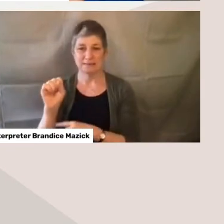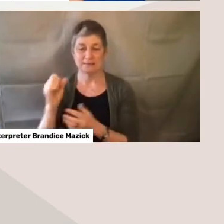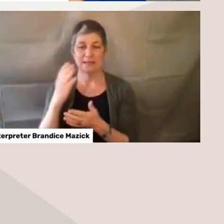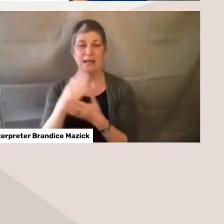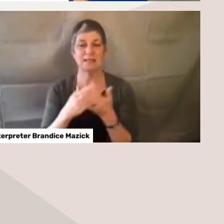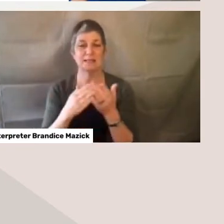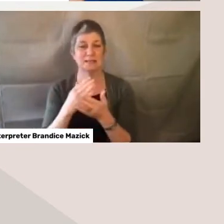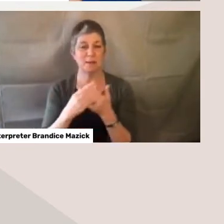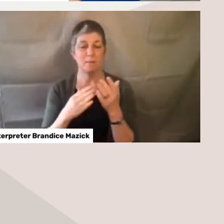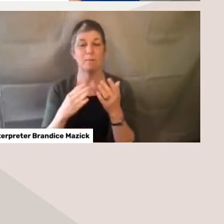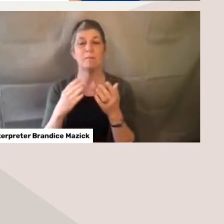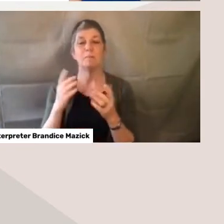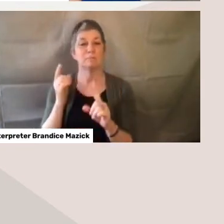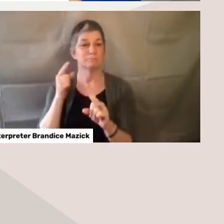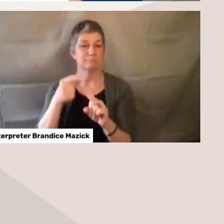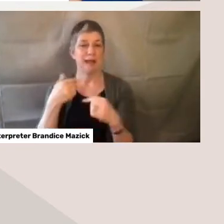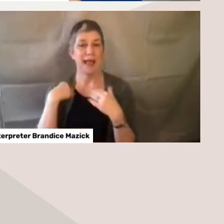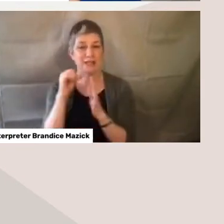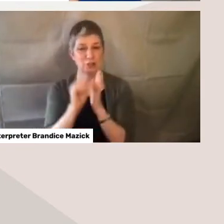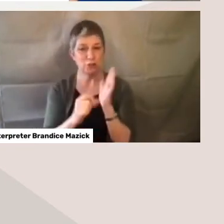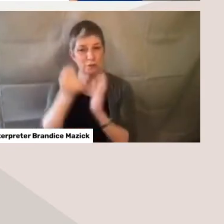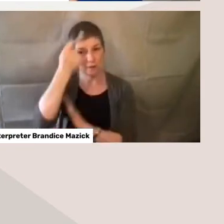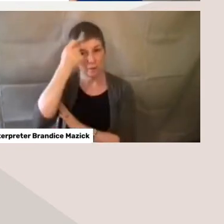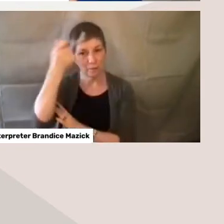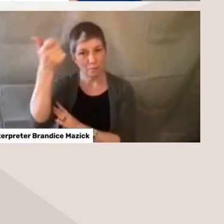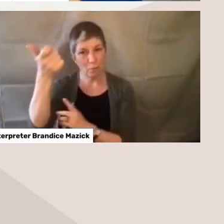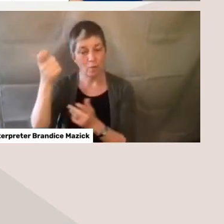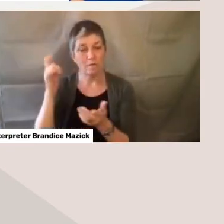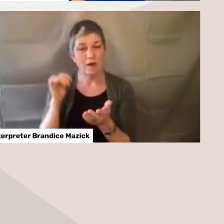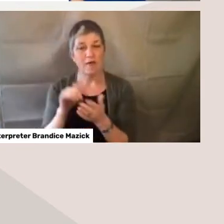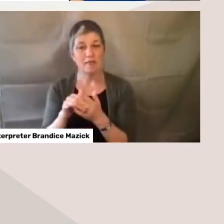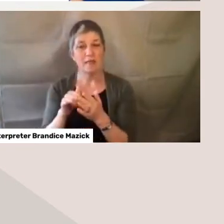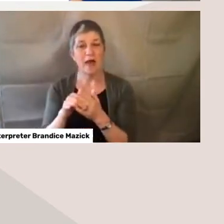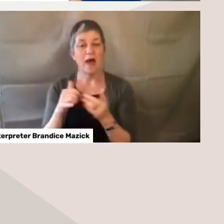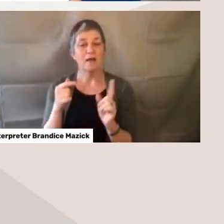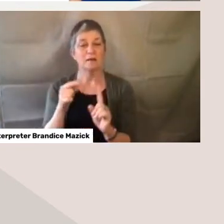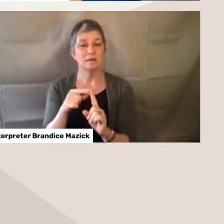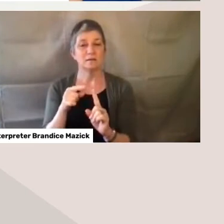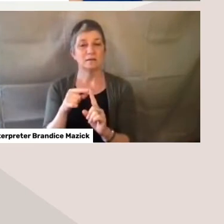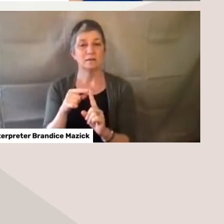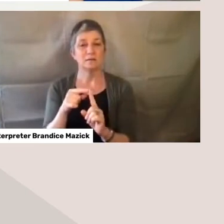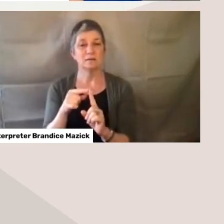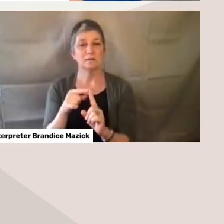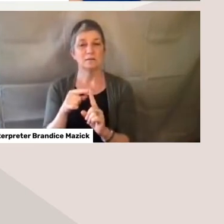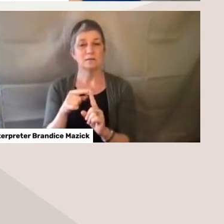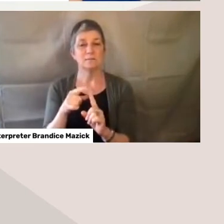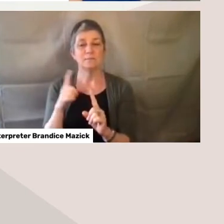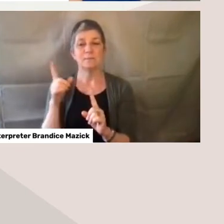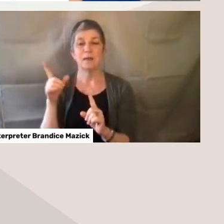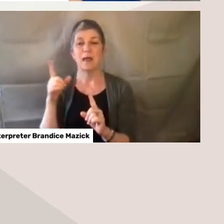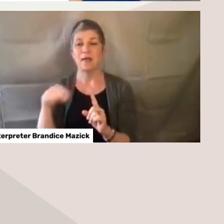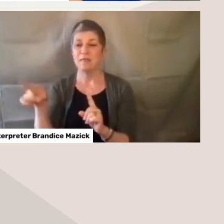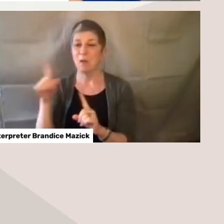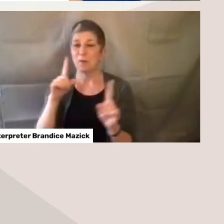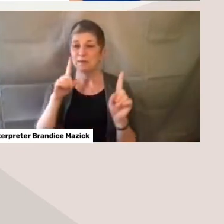did surgery to remove the metastasis in the brain. And they were testing